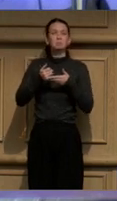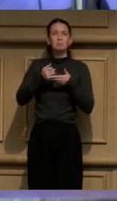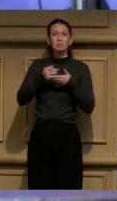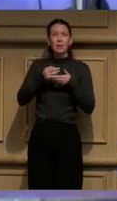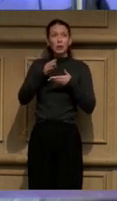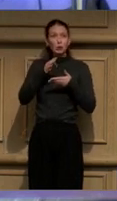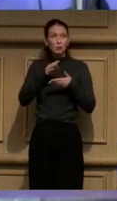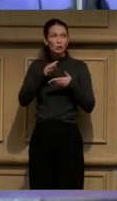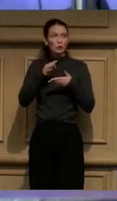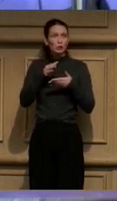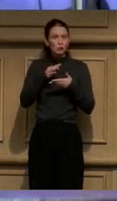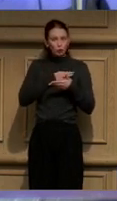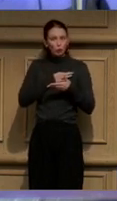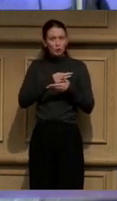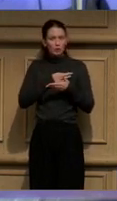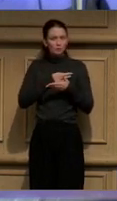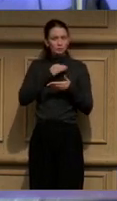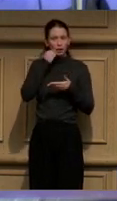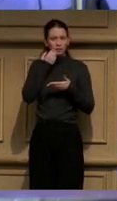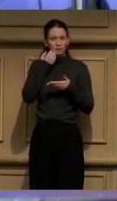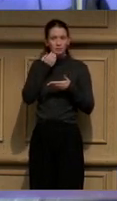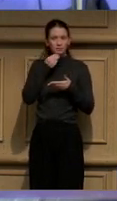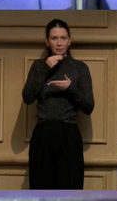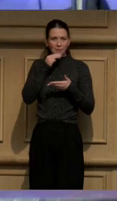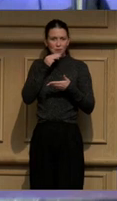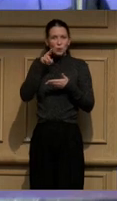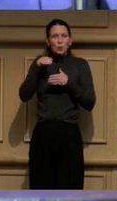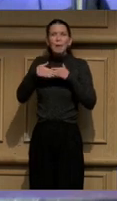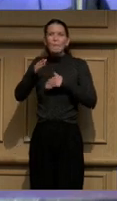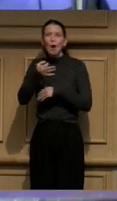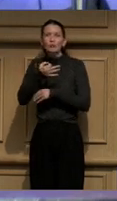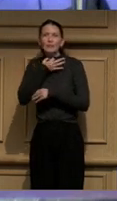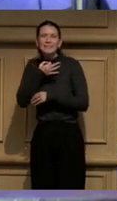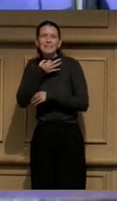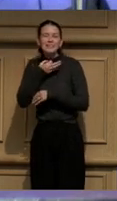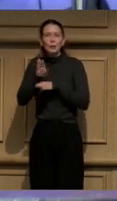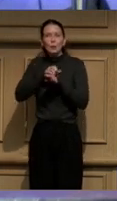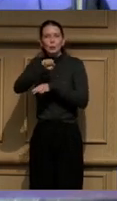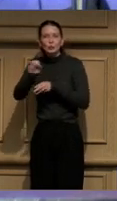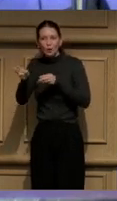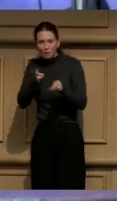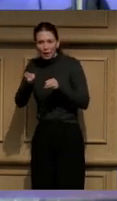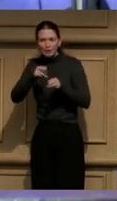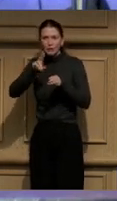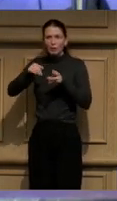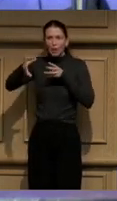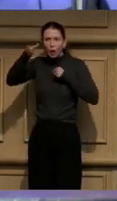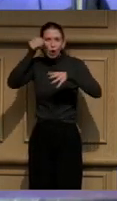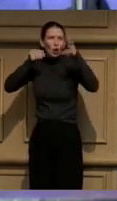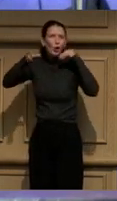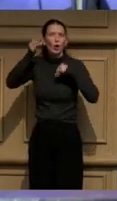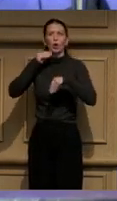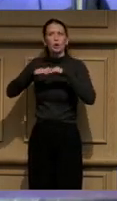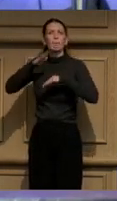project, your practice, and even fail and to learn more. Mm-hmm. And so these are very vital, I think,